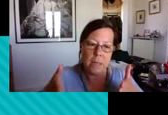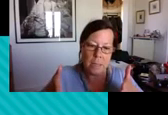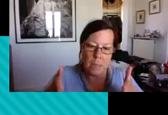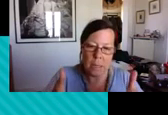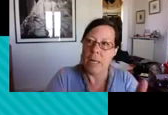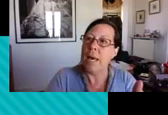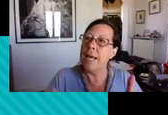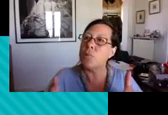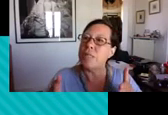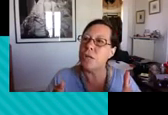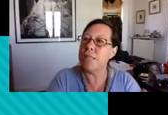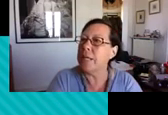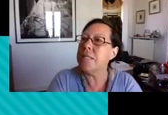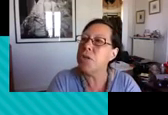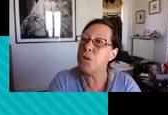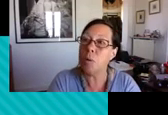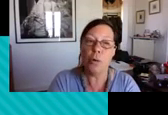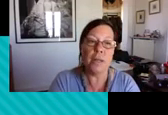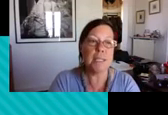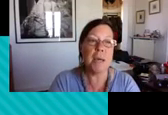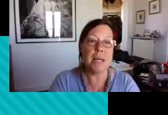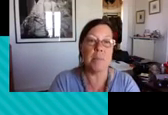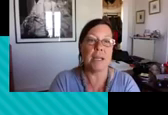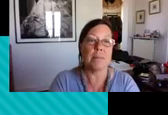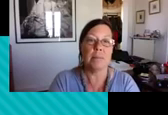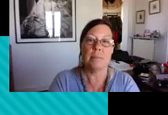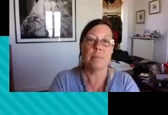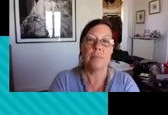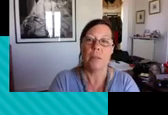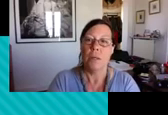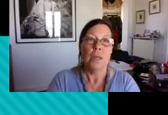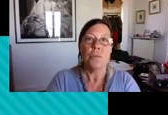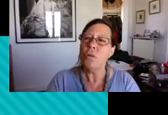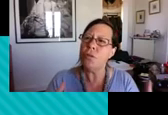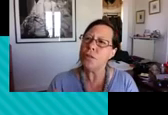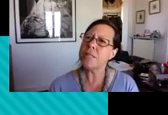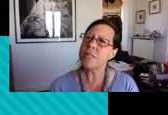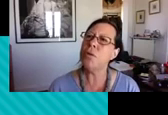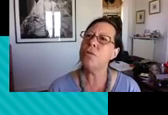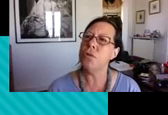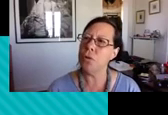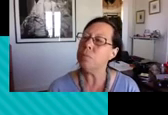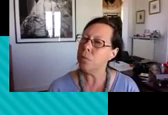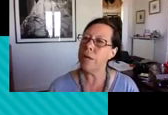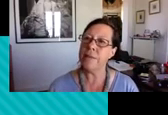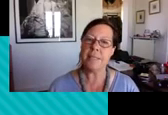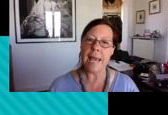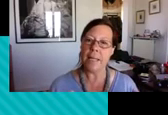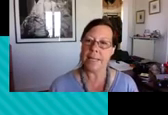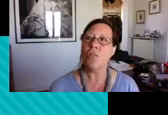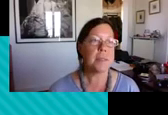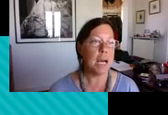mind as we start, as we continue to report in this pandemic. So the first thing you need to do when